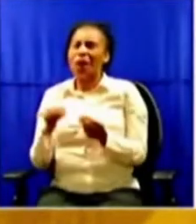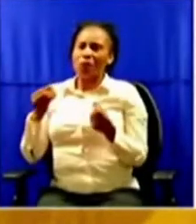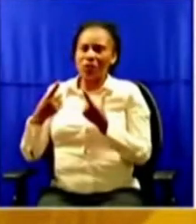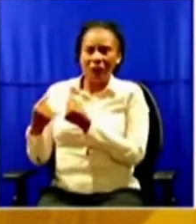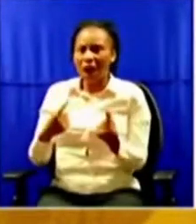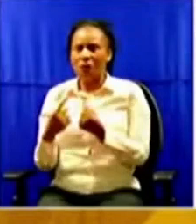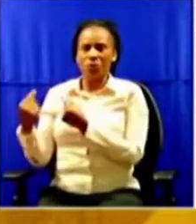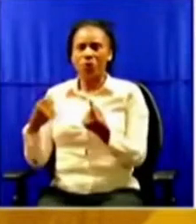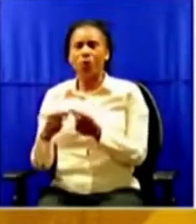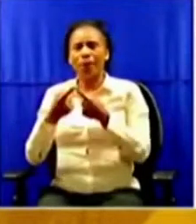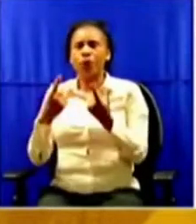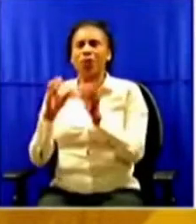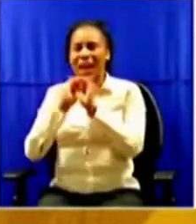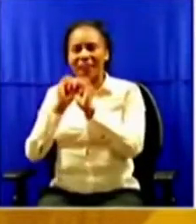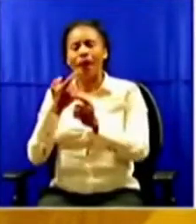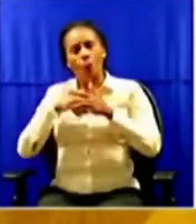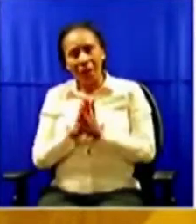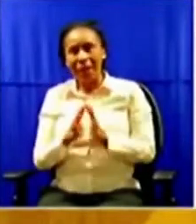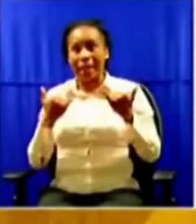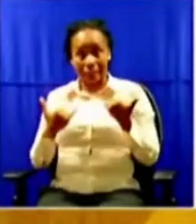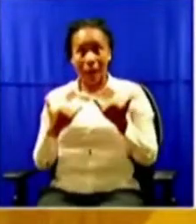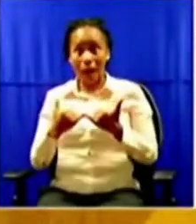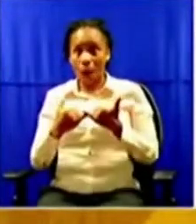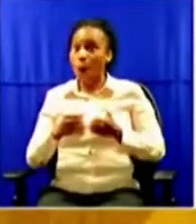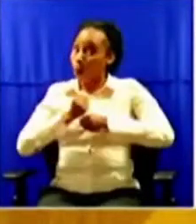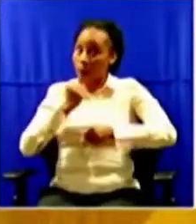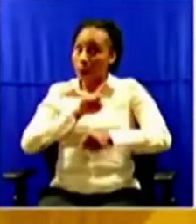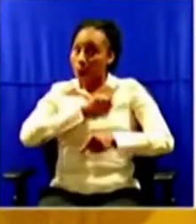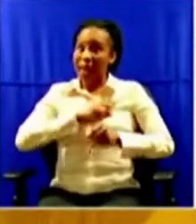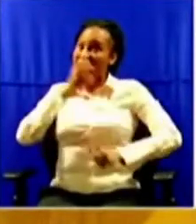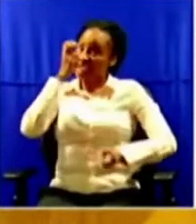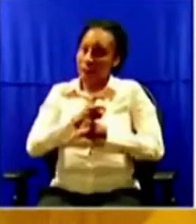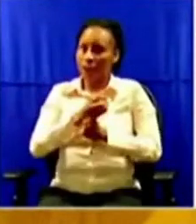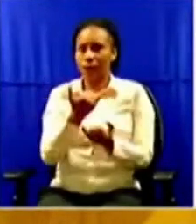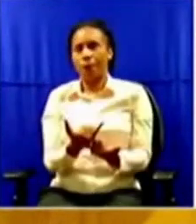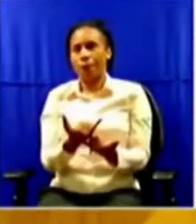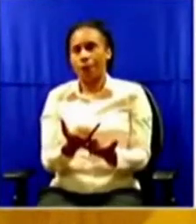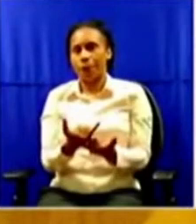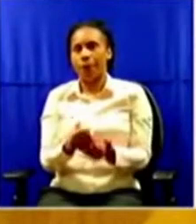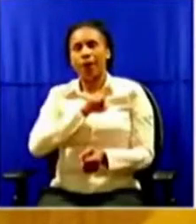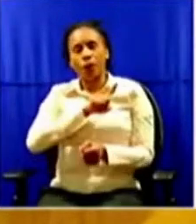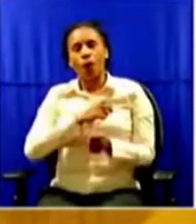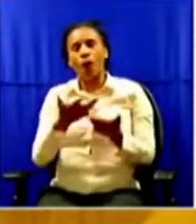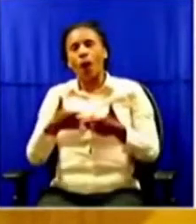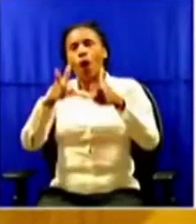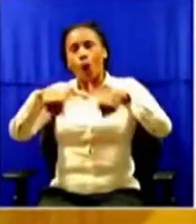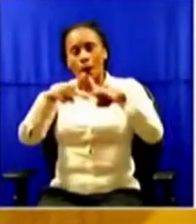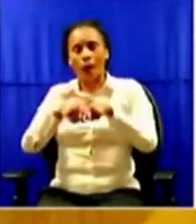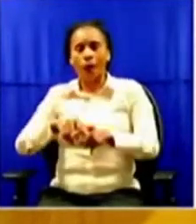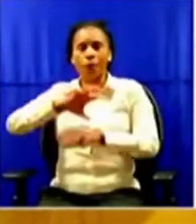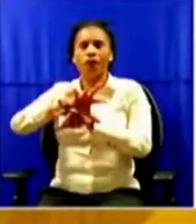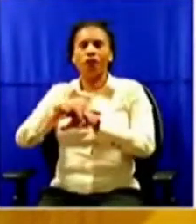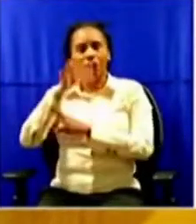economic reform agenda here in Parliament, with or without you. That is why our local and provincial governments can